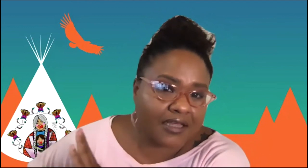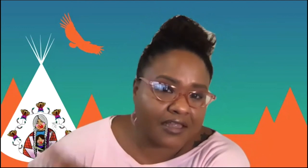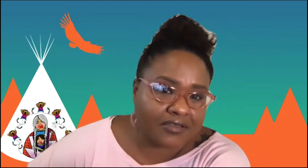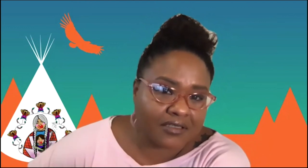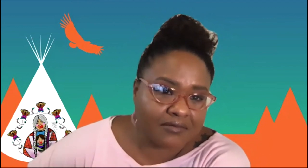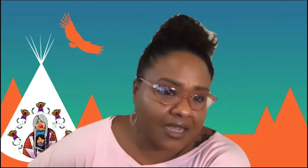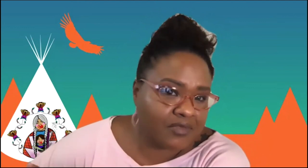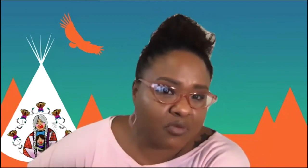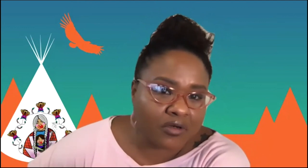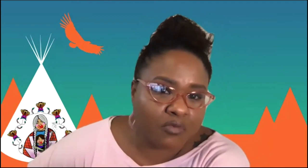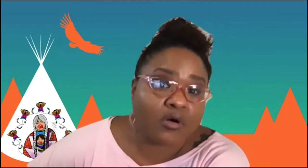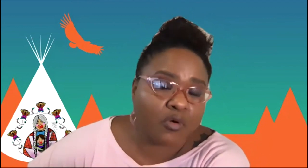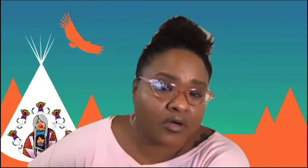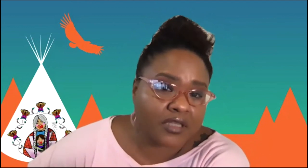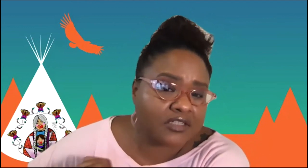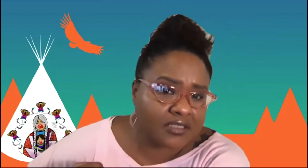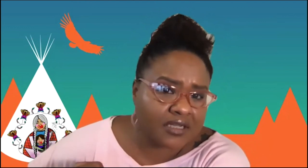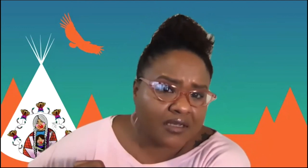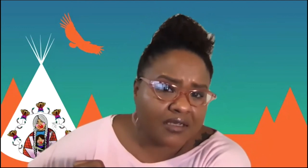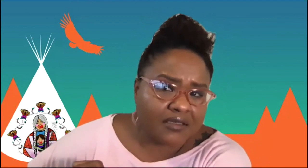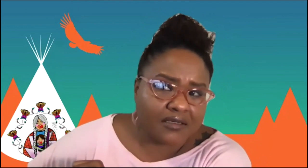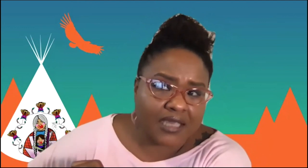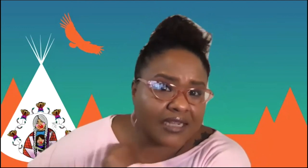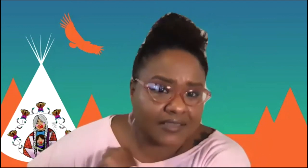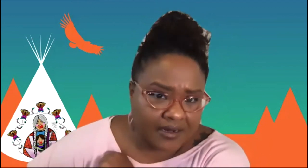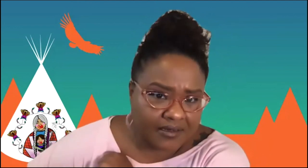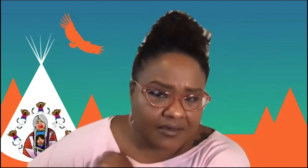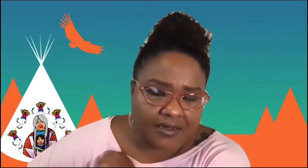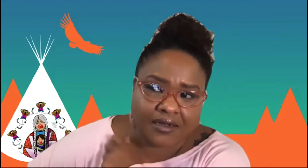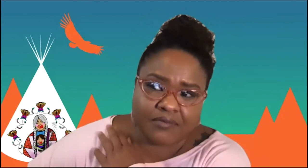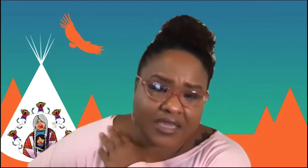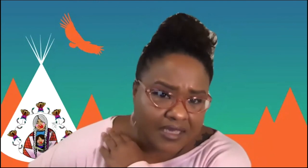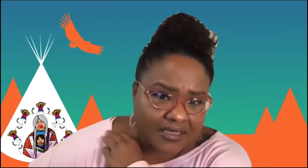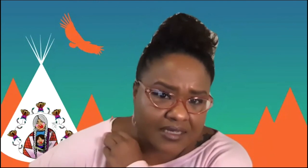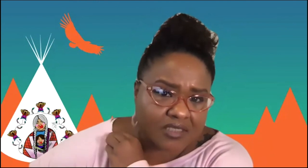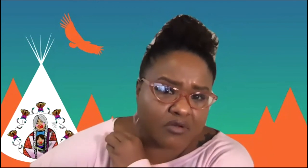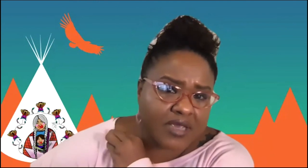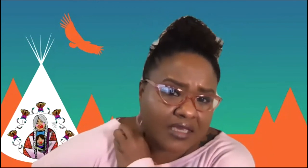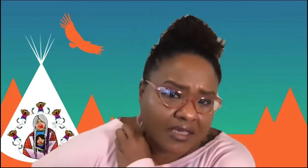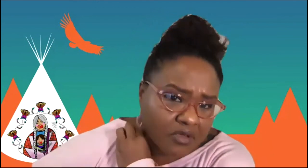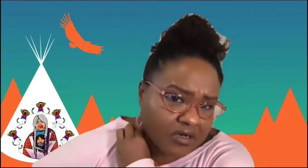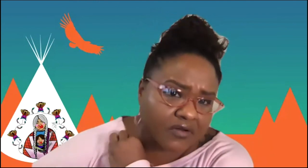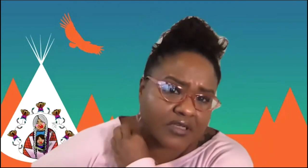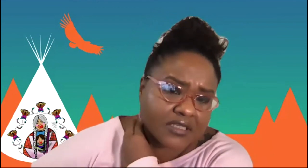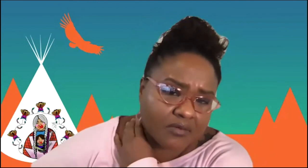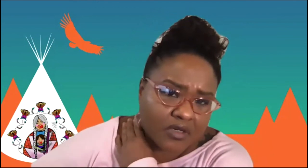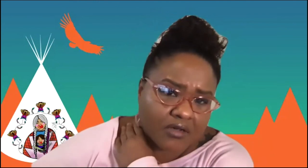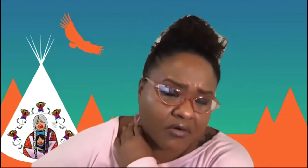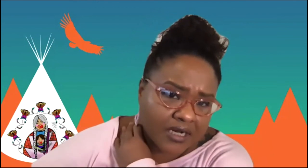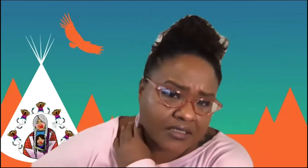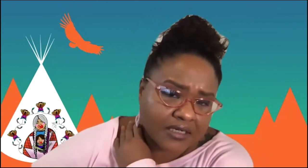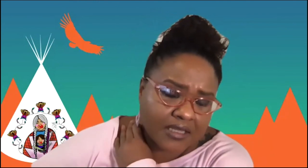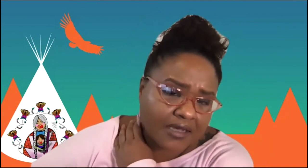like 1,000 times important, more important than just getting data. Making it accessible, making it community focused and